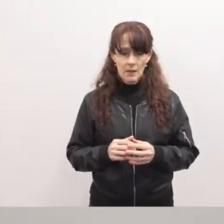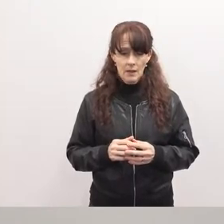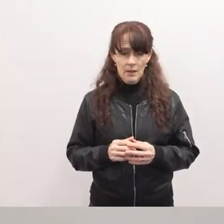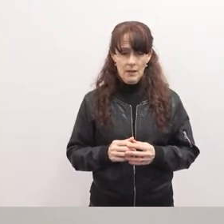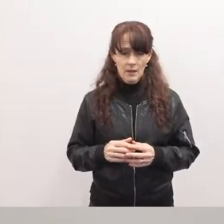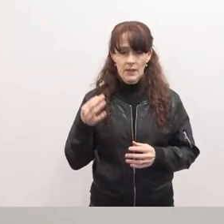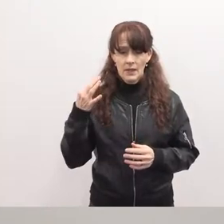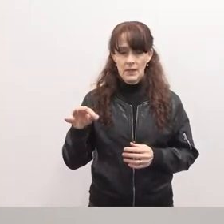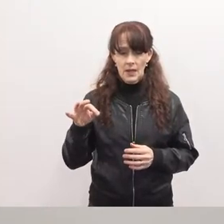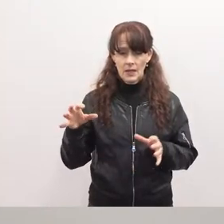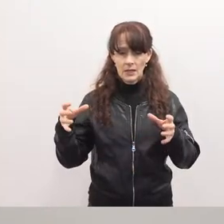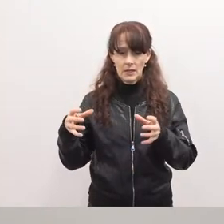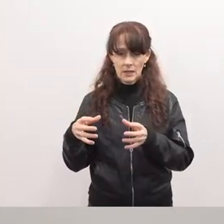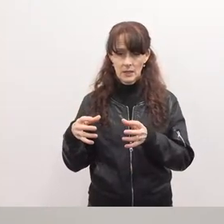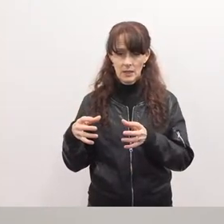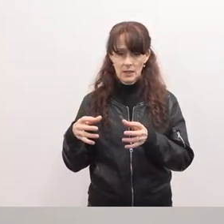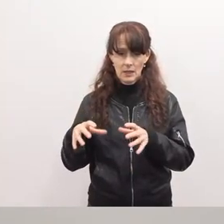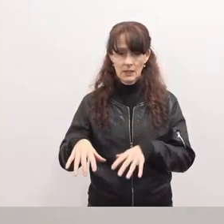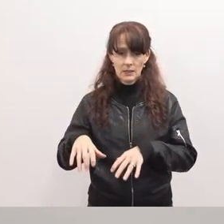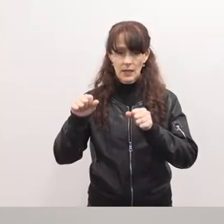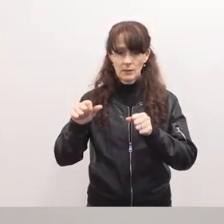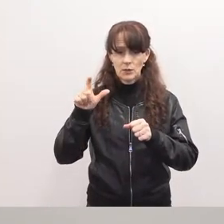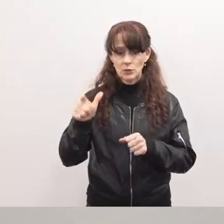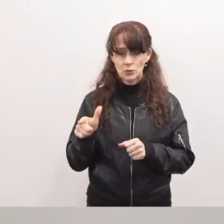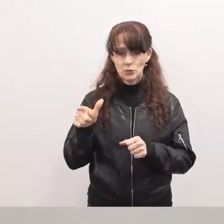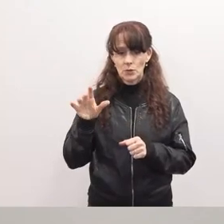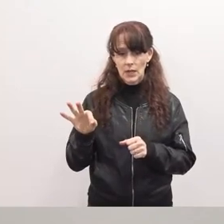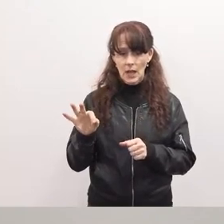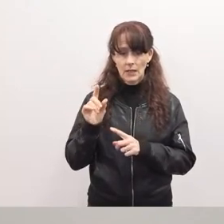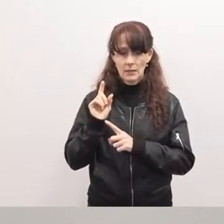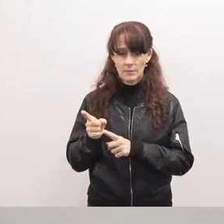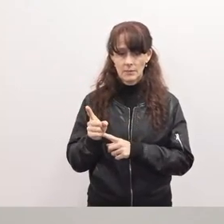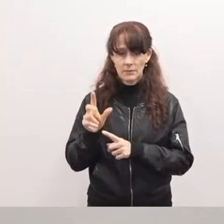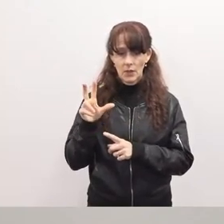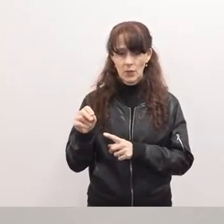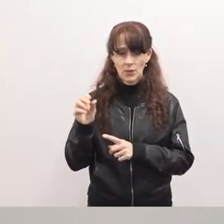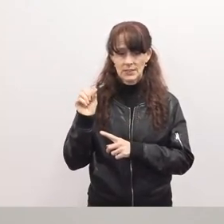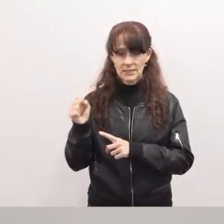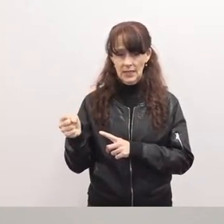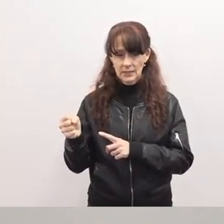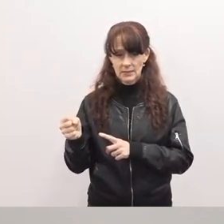the 19 take up 29 minutes and 30 seconds,